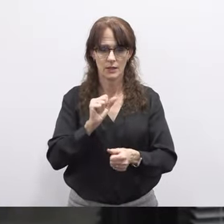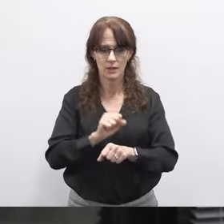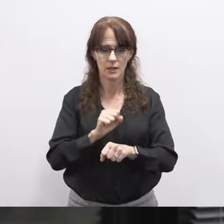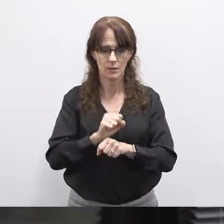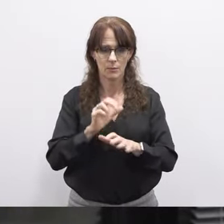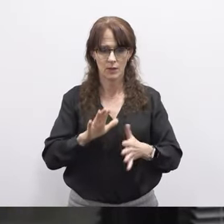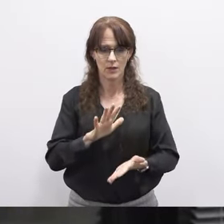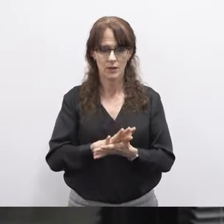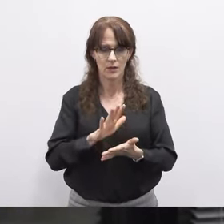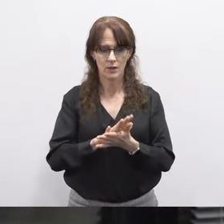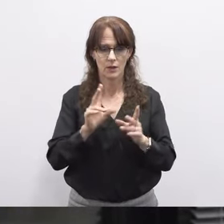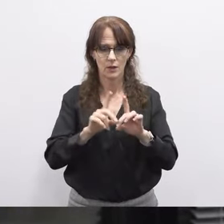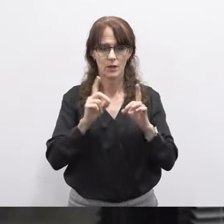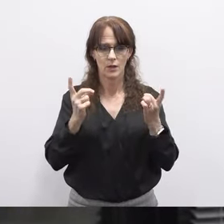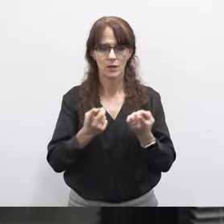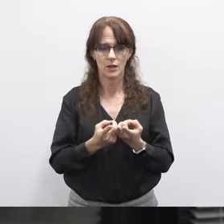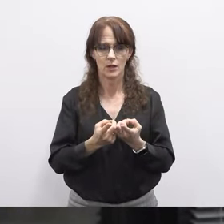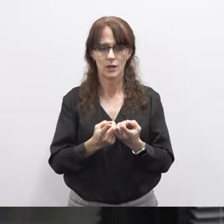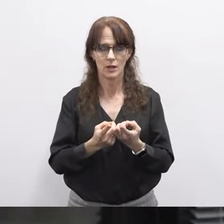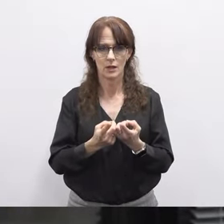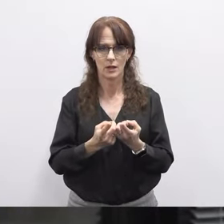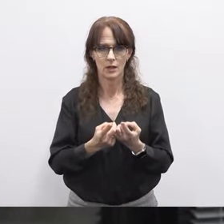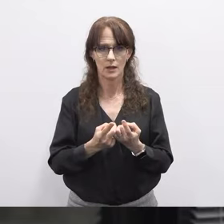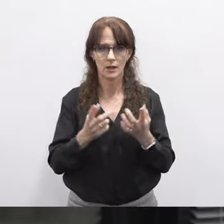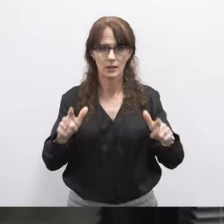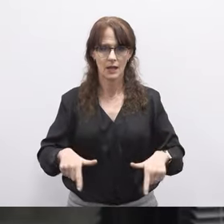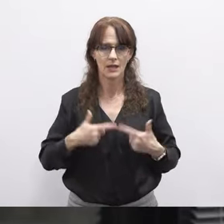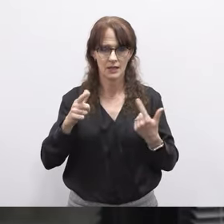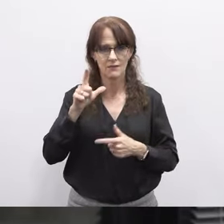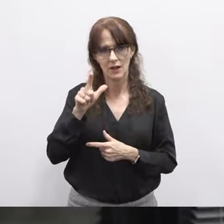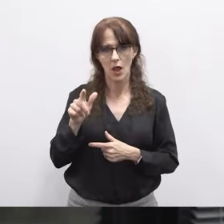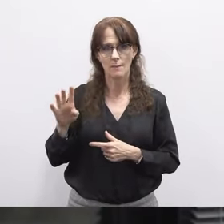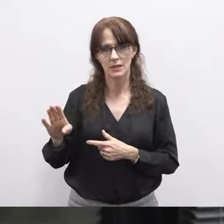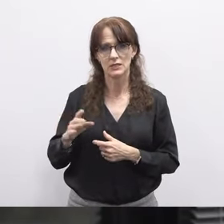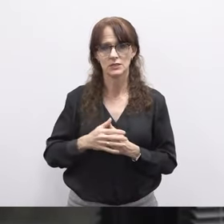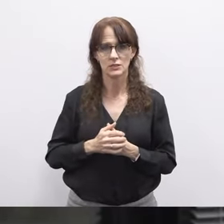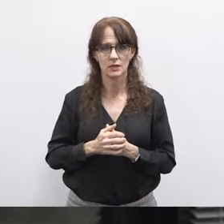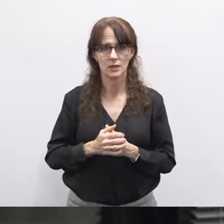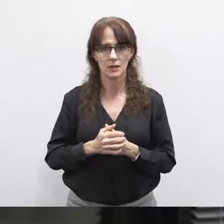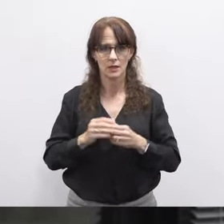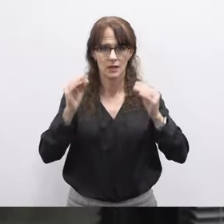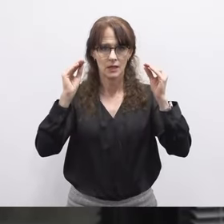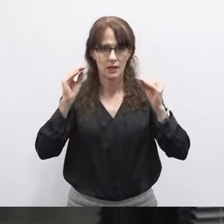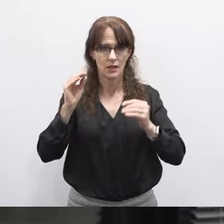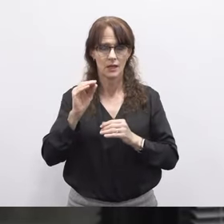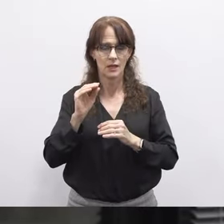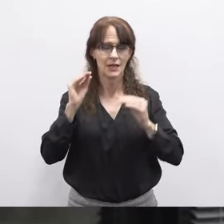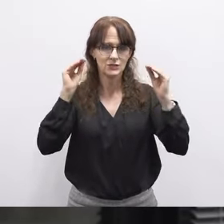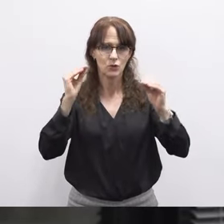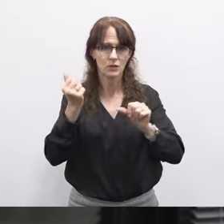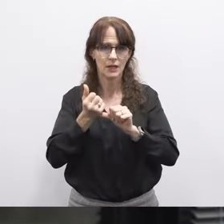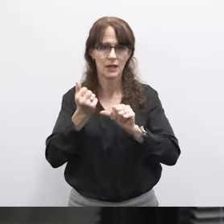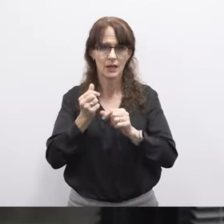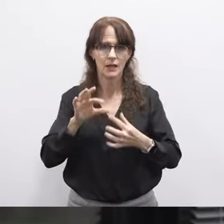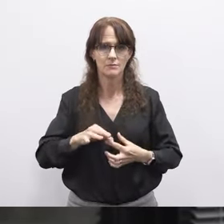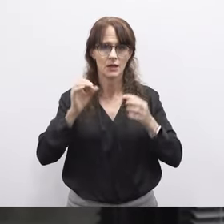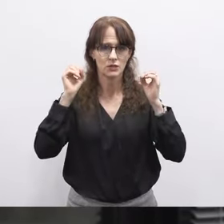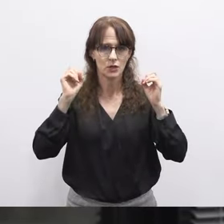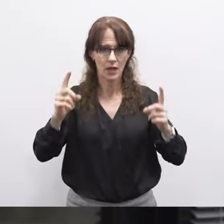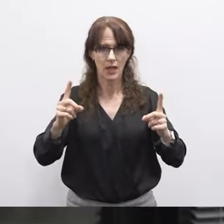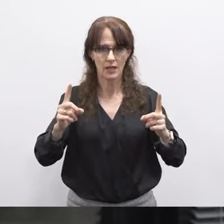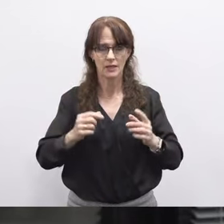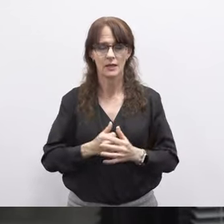employee of the school district and a resident of Long Beach. I am an instructional aide in special